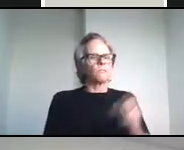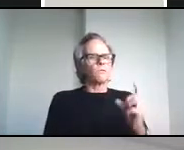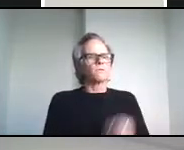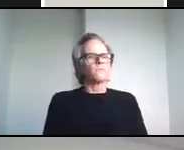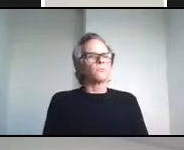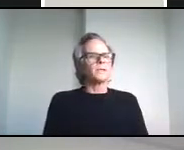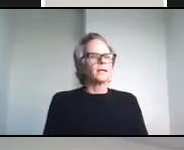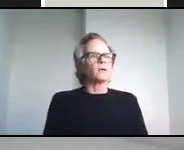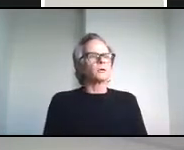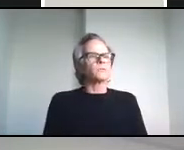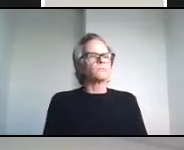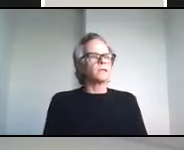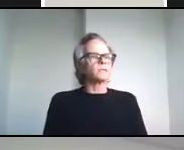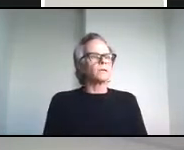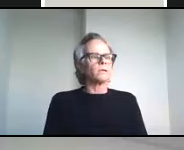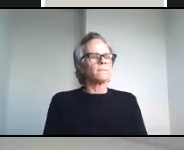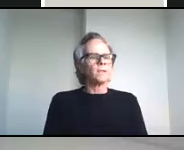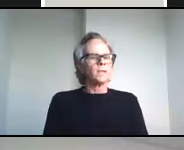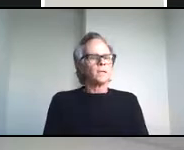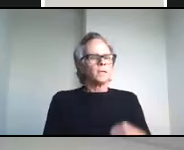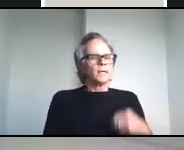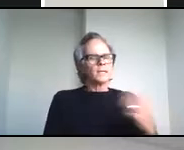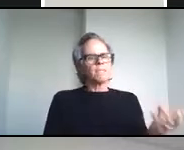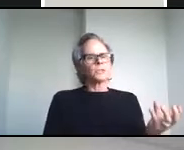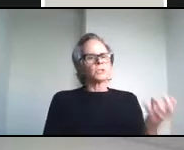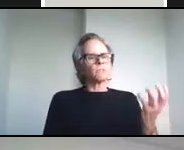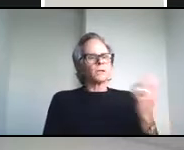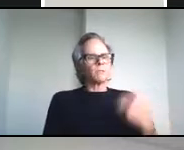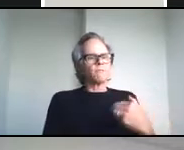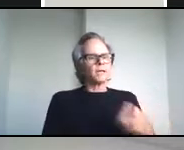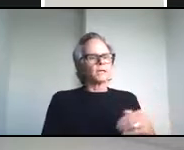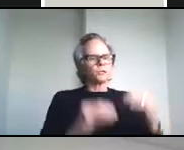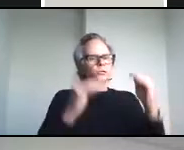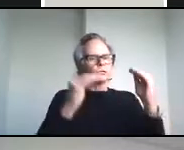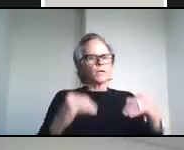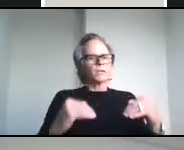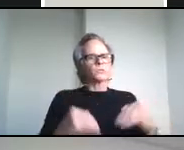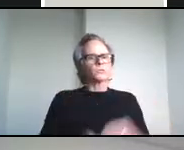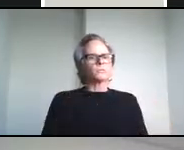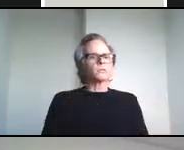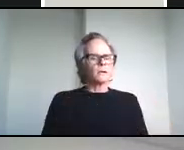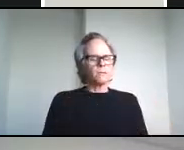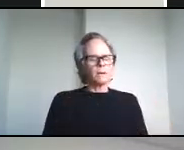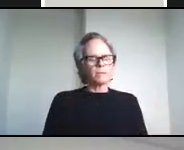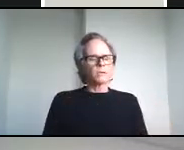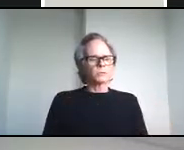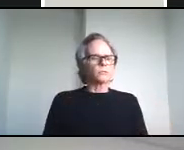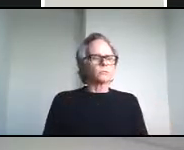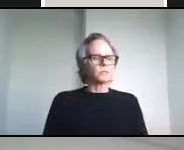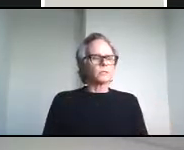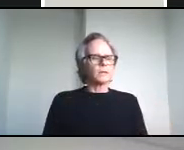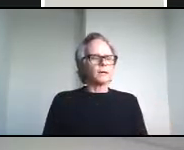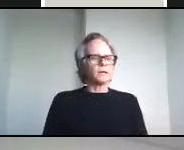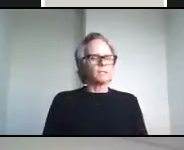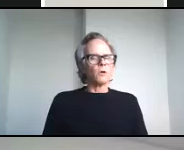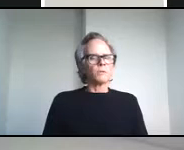those kind of wonderful reading alcoves as well. As I mentioned, we are providing two restrooms, public